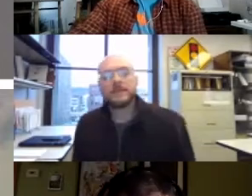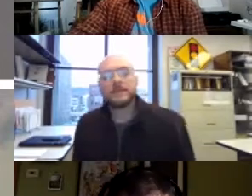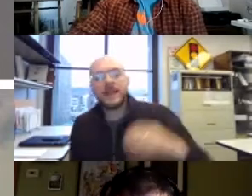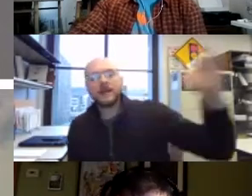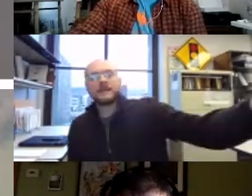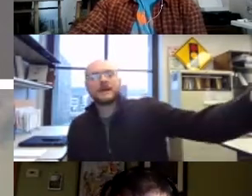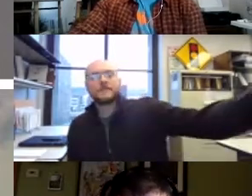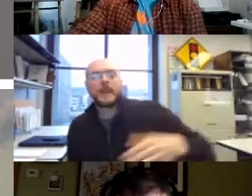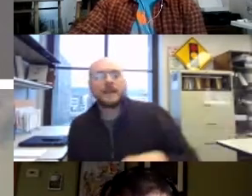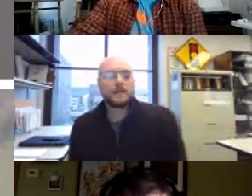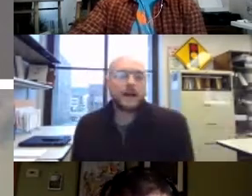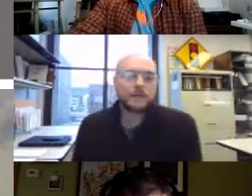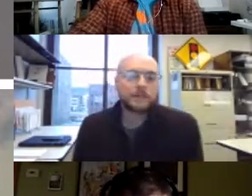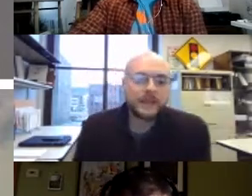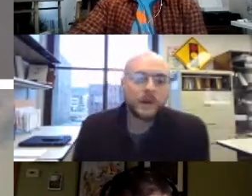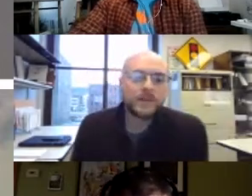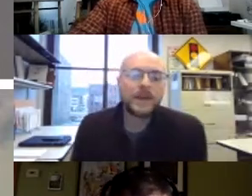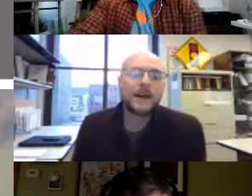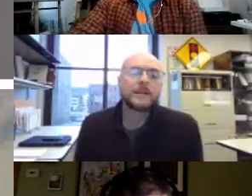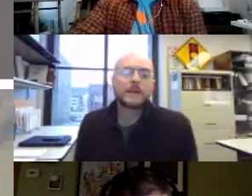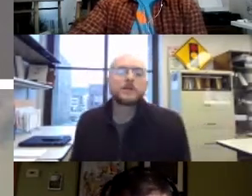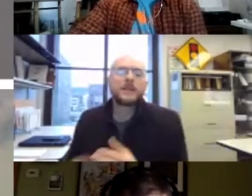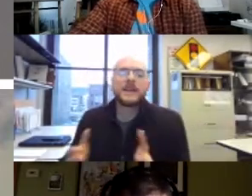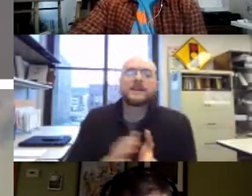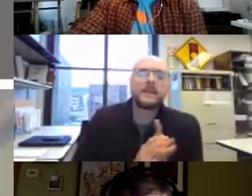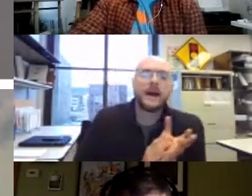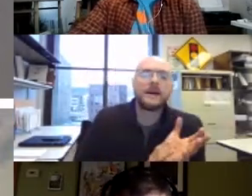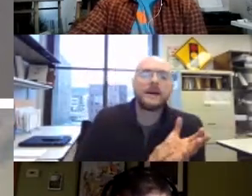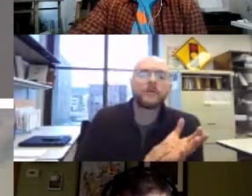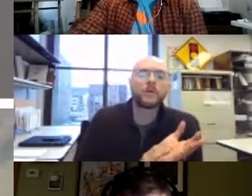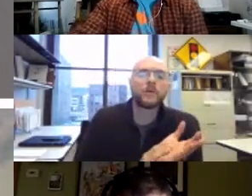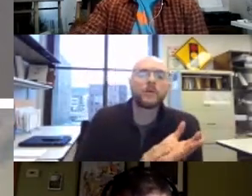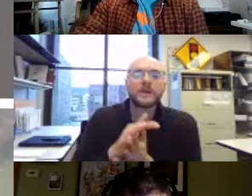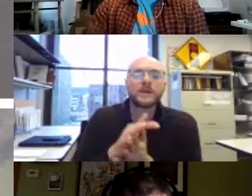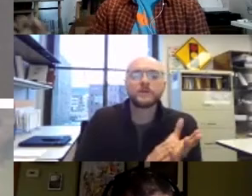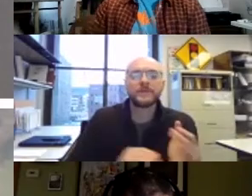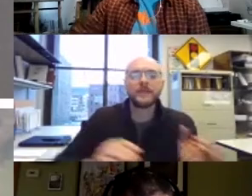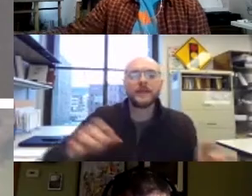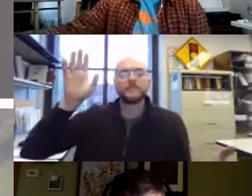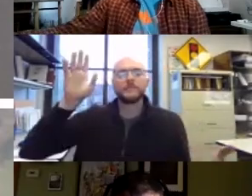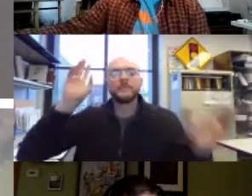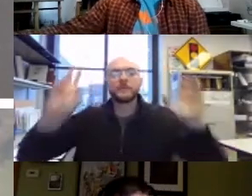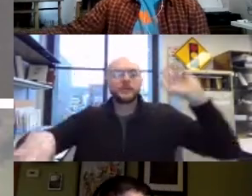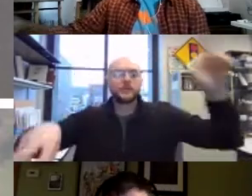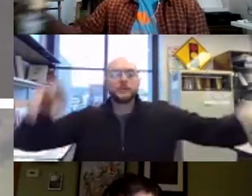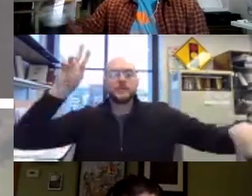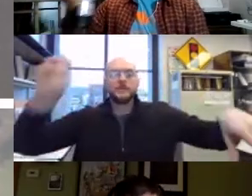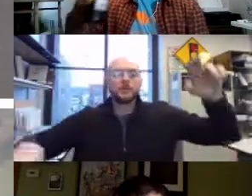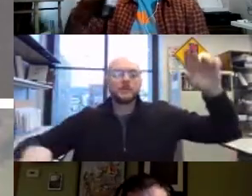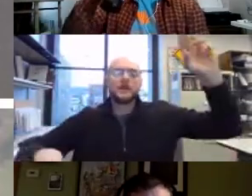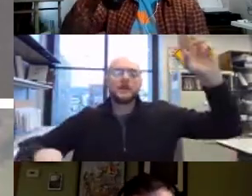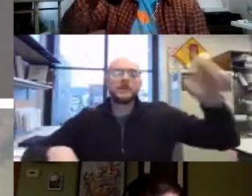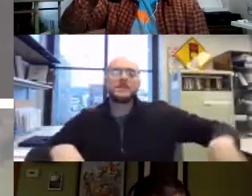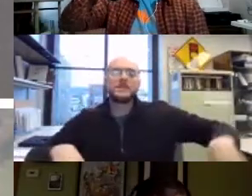Starting out now at Brighton and North, the original plan for Brighton Road Phase 1, you have 2